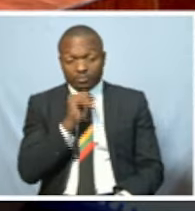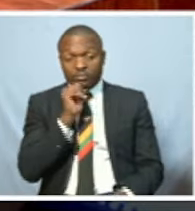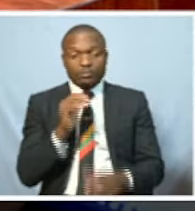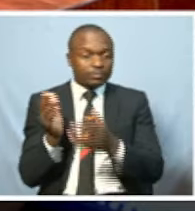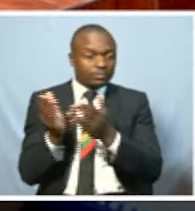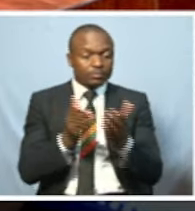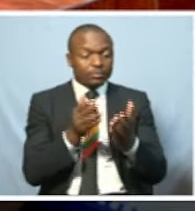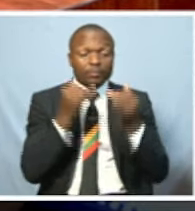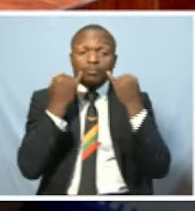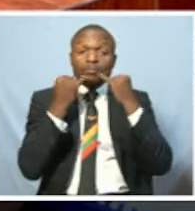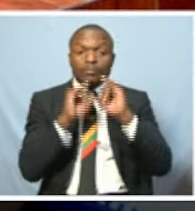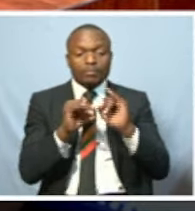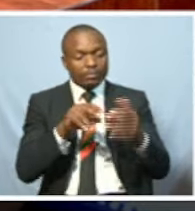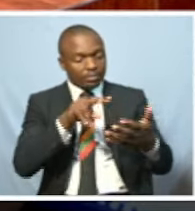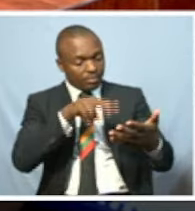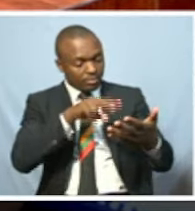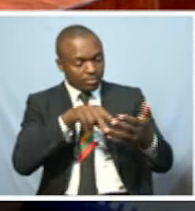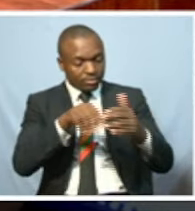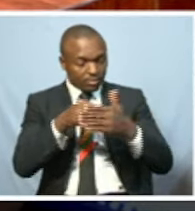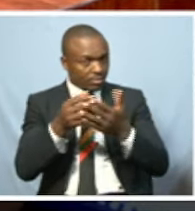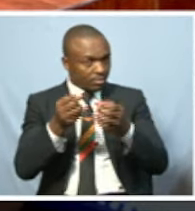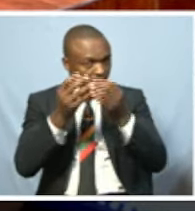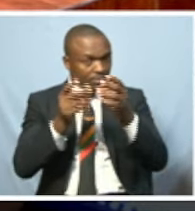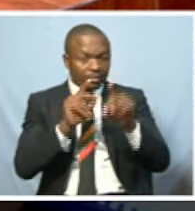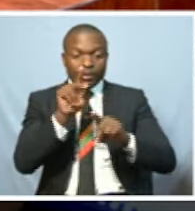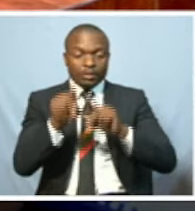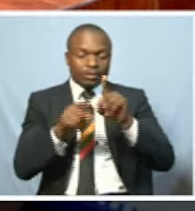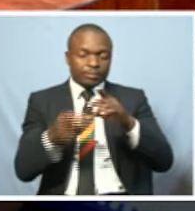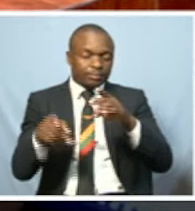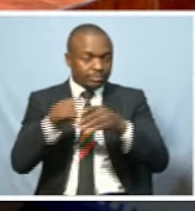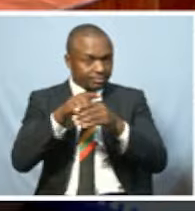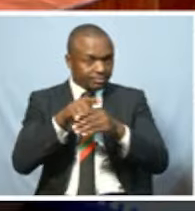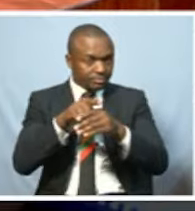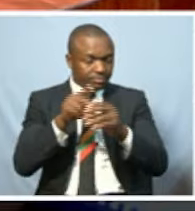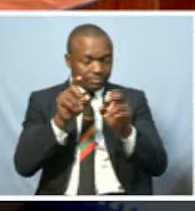that we look at how many people participated in this tender?